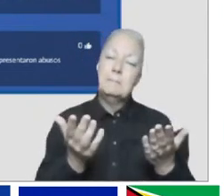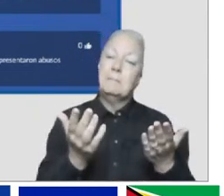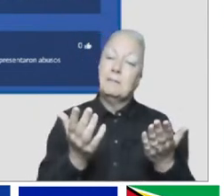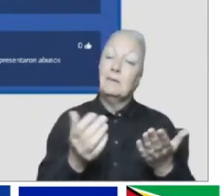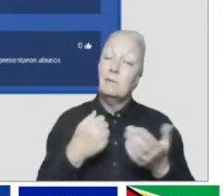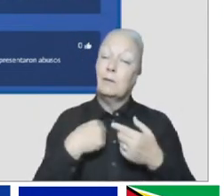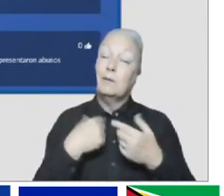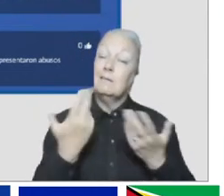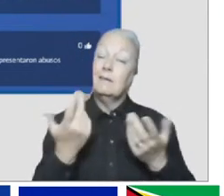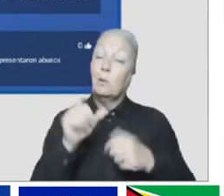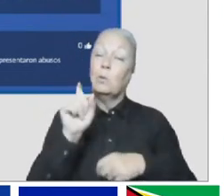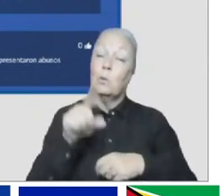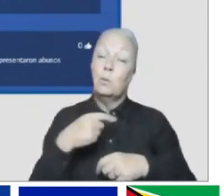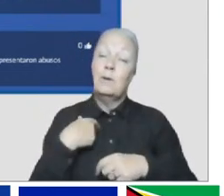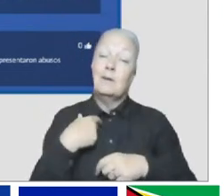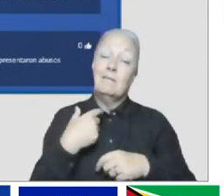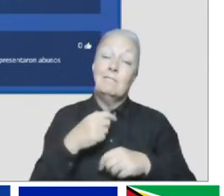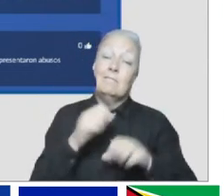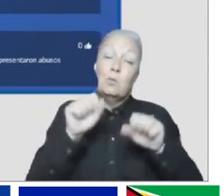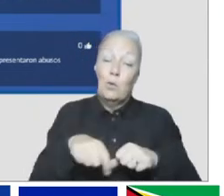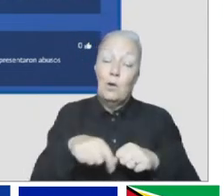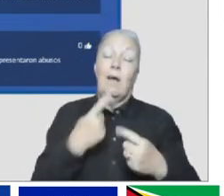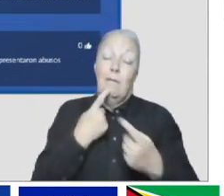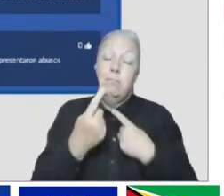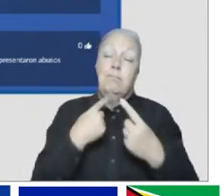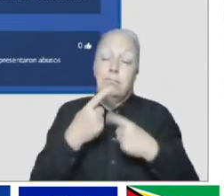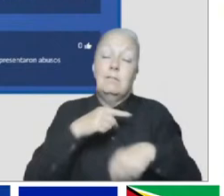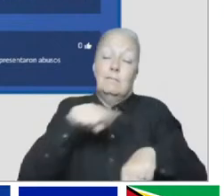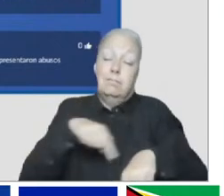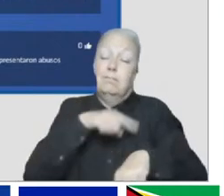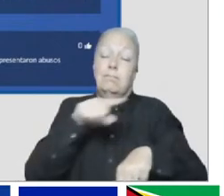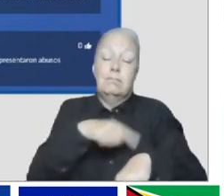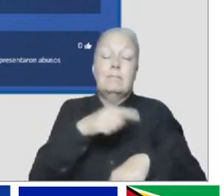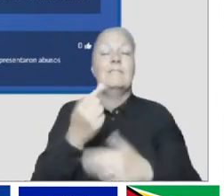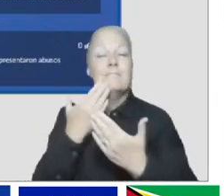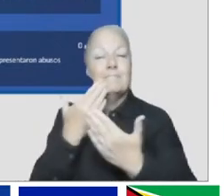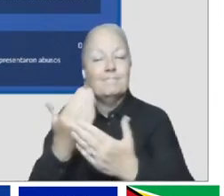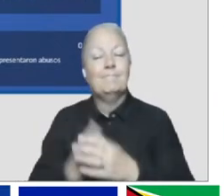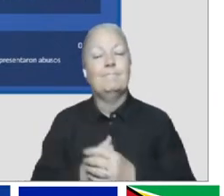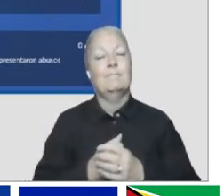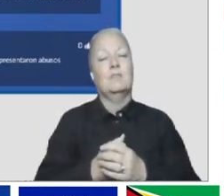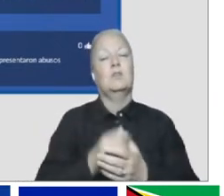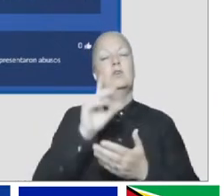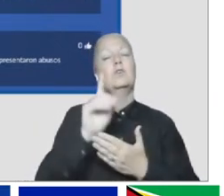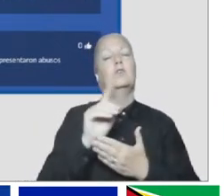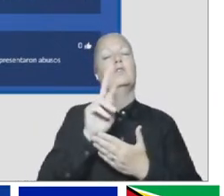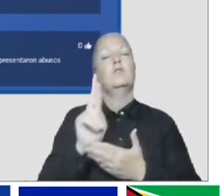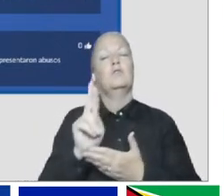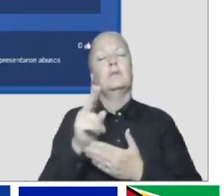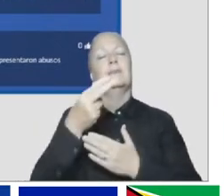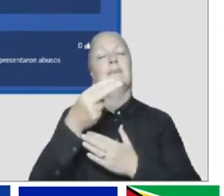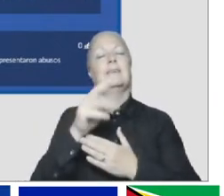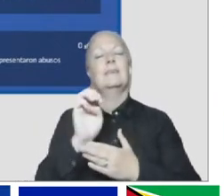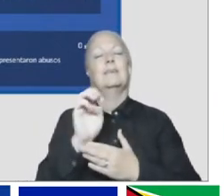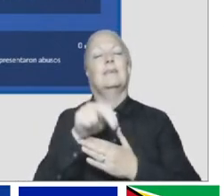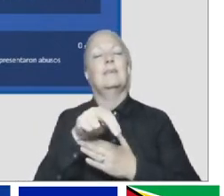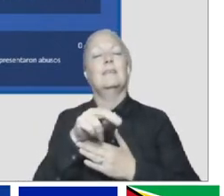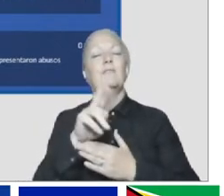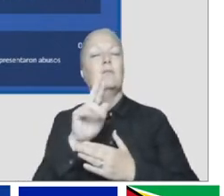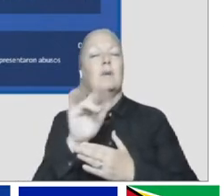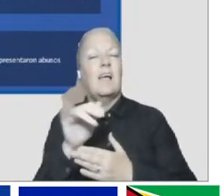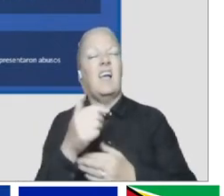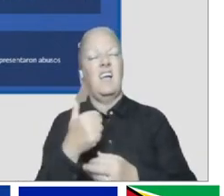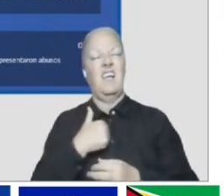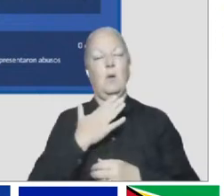Thank you very much, Colonel. And now to Dr. Henry, and I'll ask this question in English. Which is